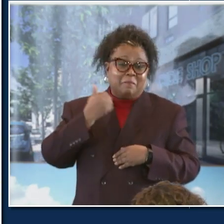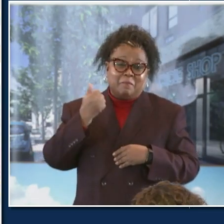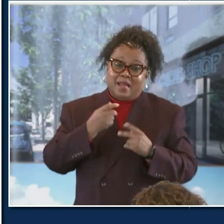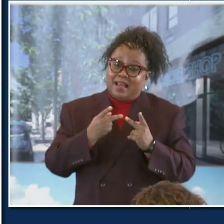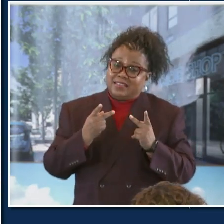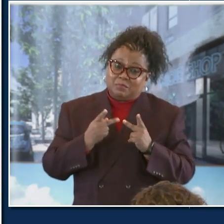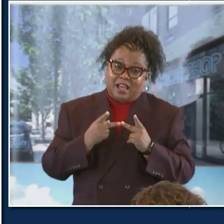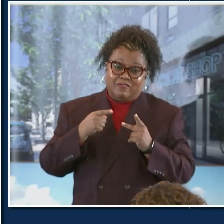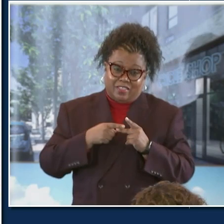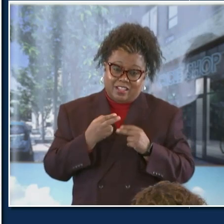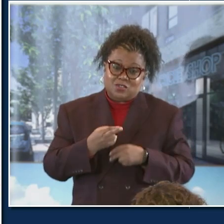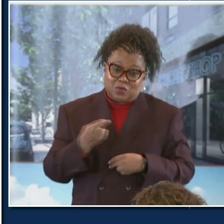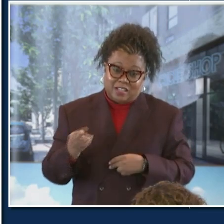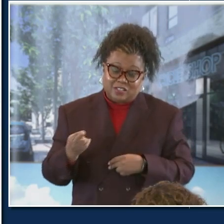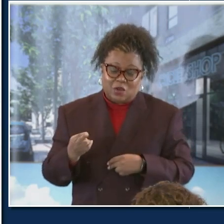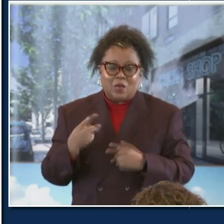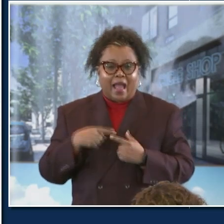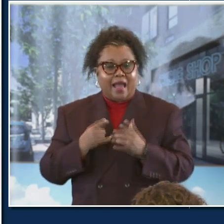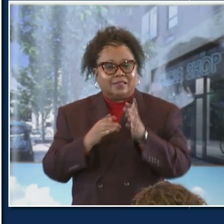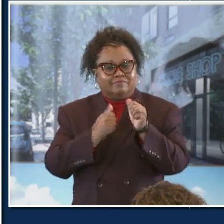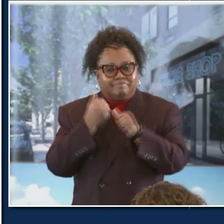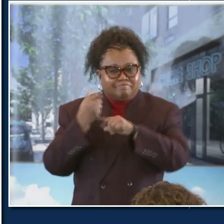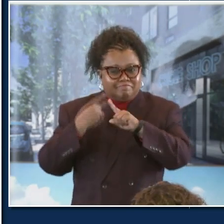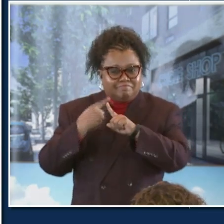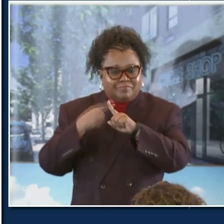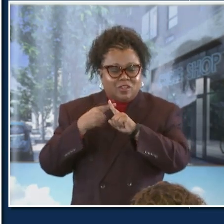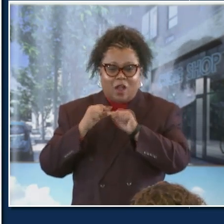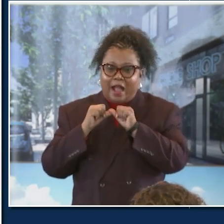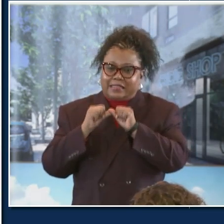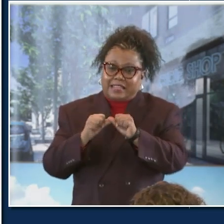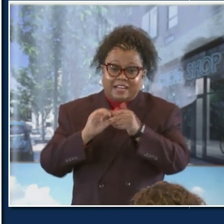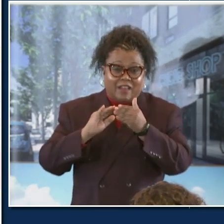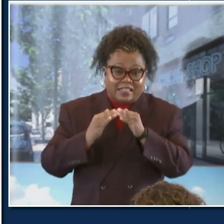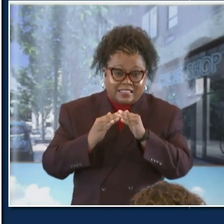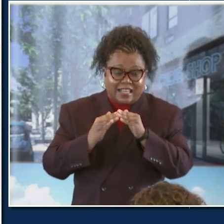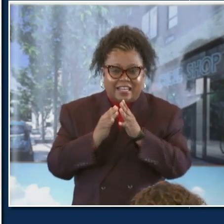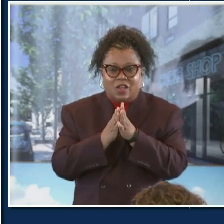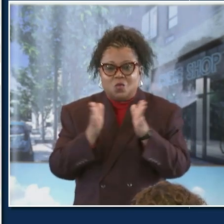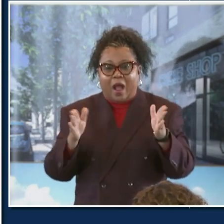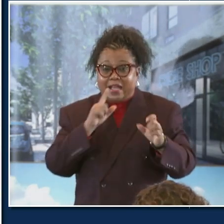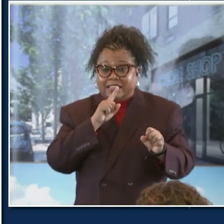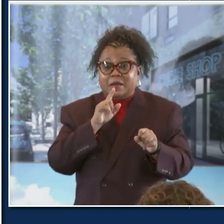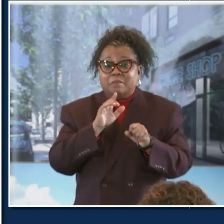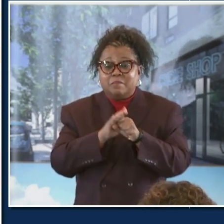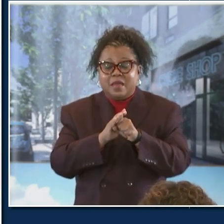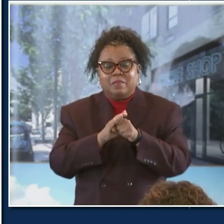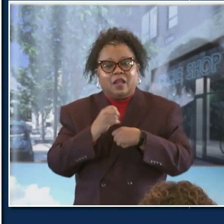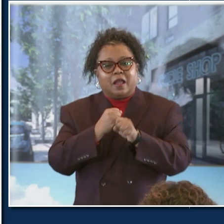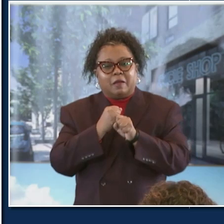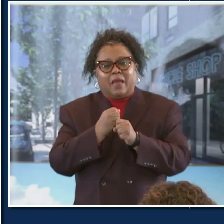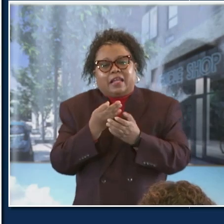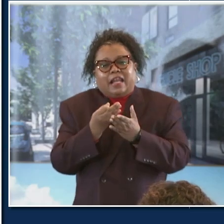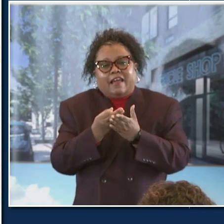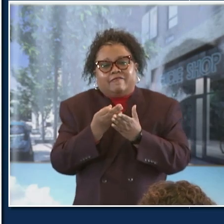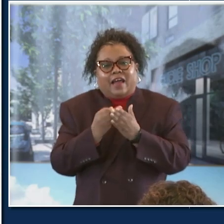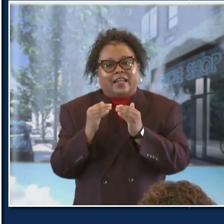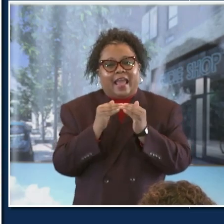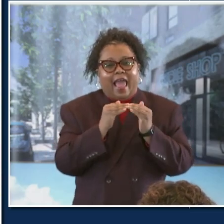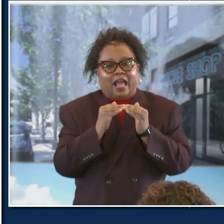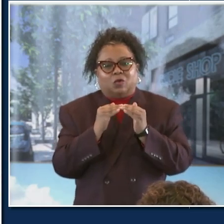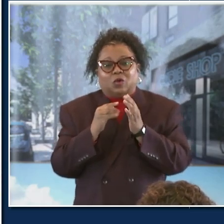place for this resource, as it complements our steadfast city-wide commitment to creating and funding